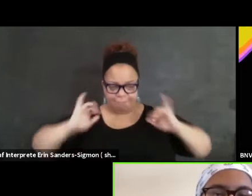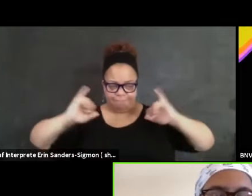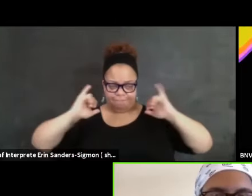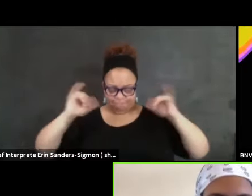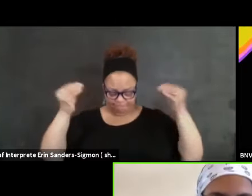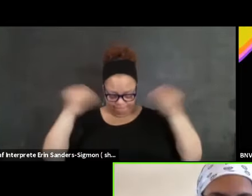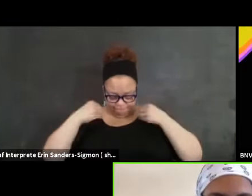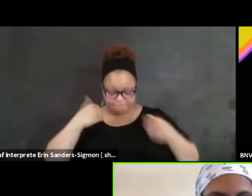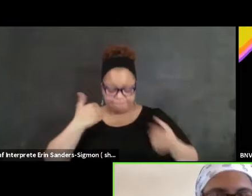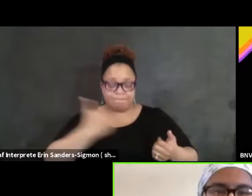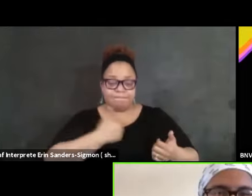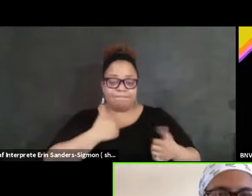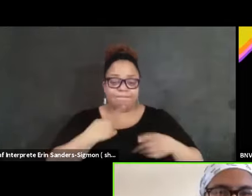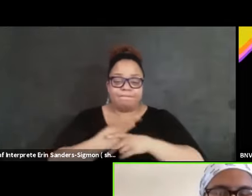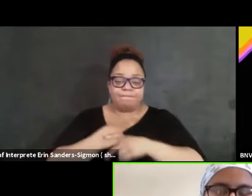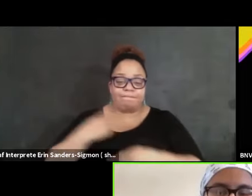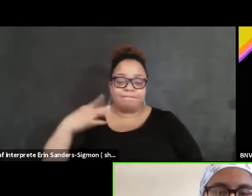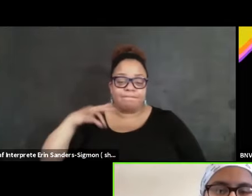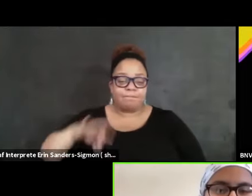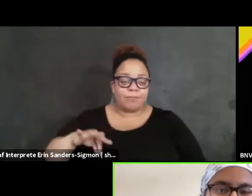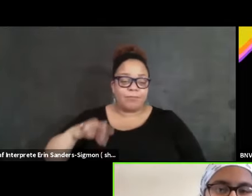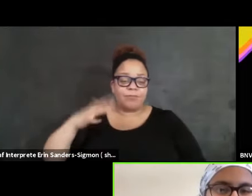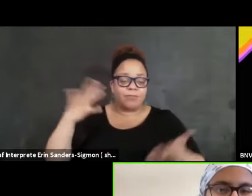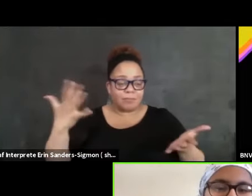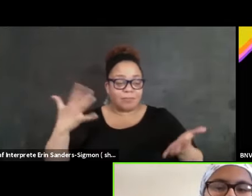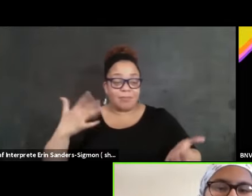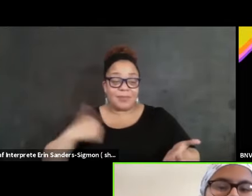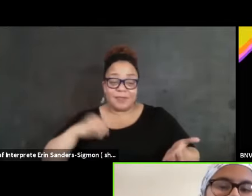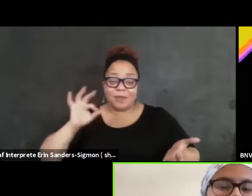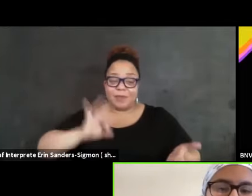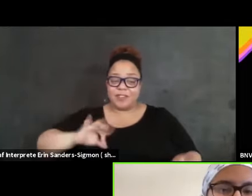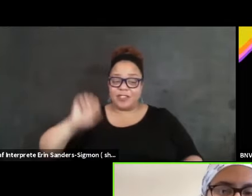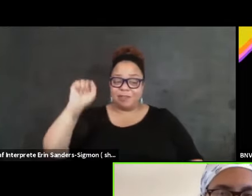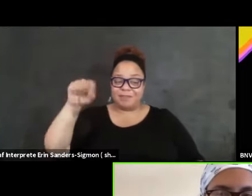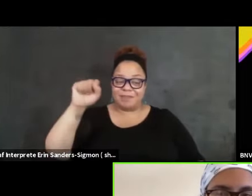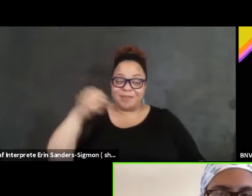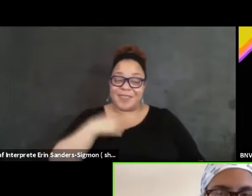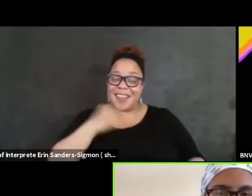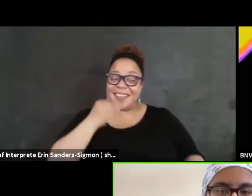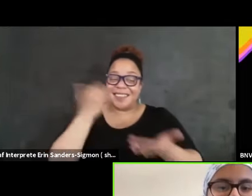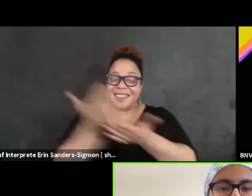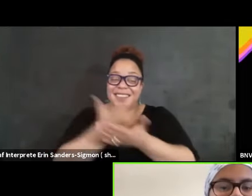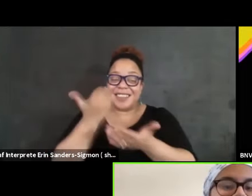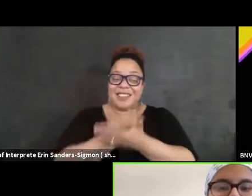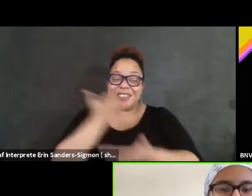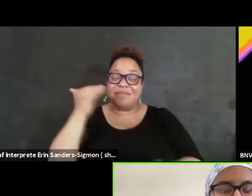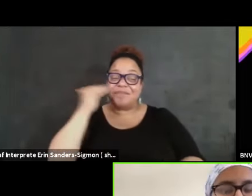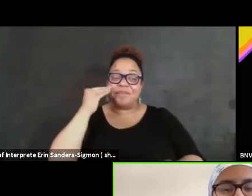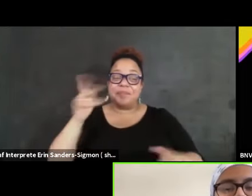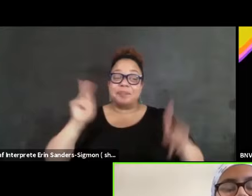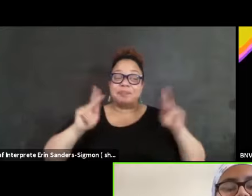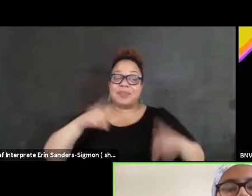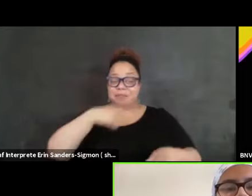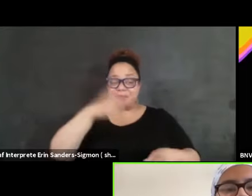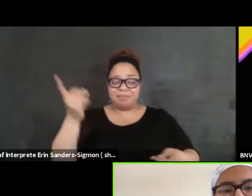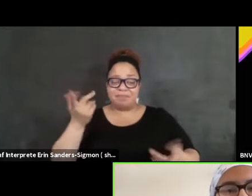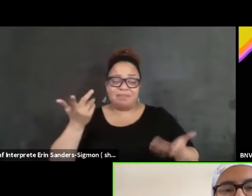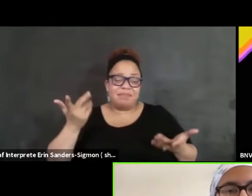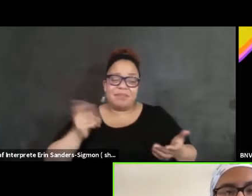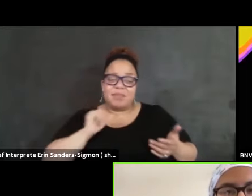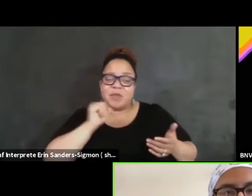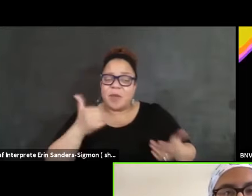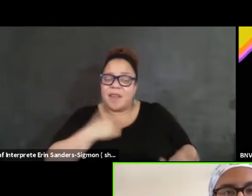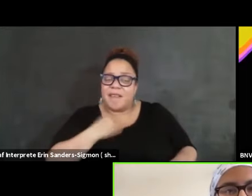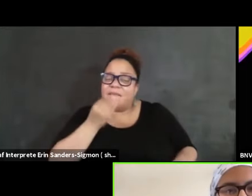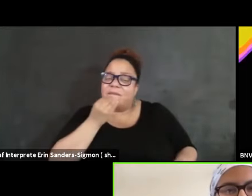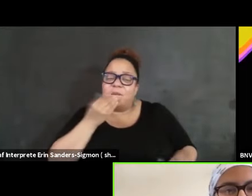am privileged that I get to eat cereal because some people don't get to eat anything at all. I immediately destroy the fantasy in